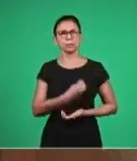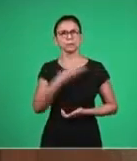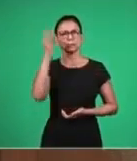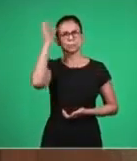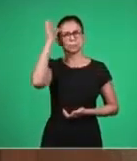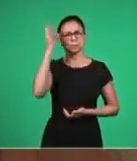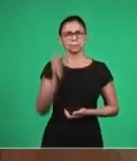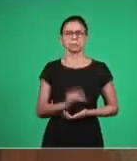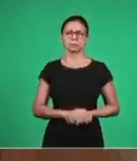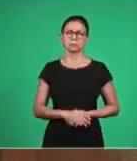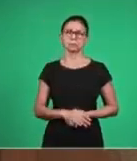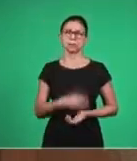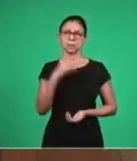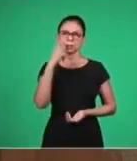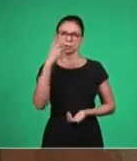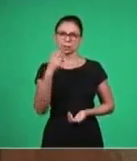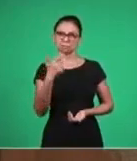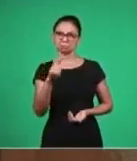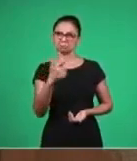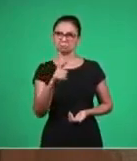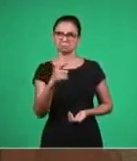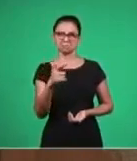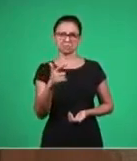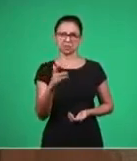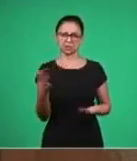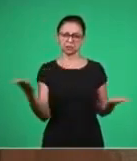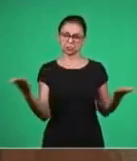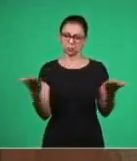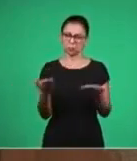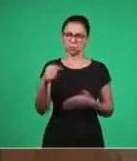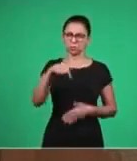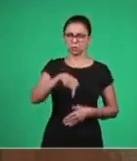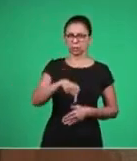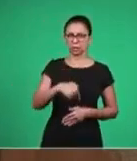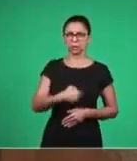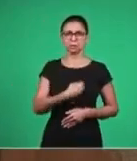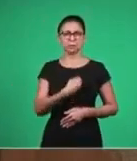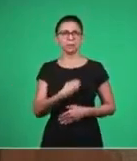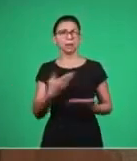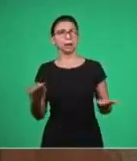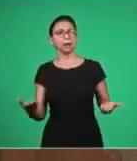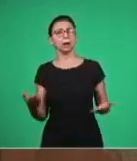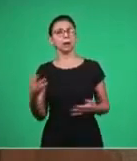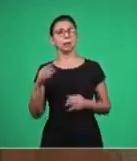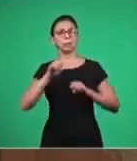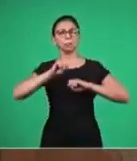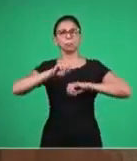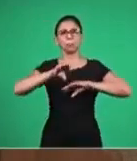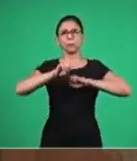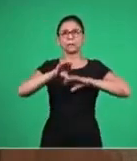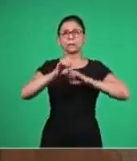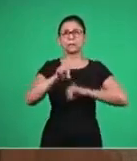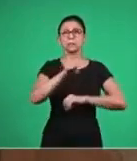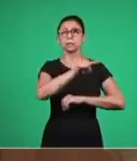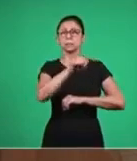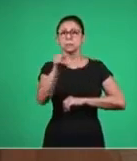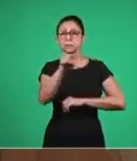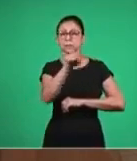And so it is not in our interest to bring to the brethren today a